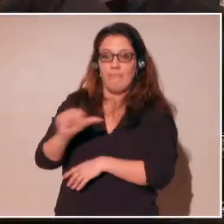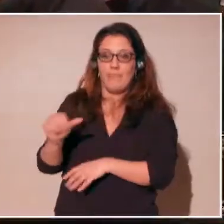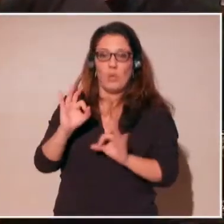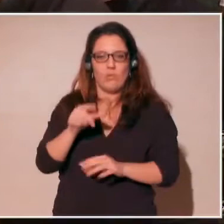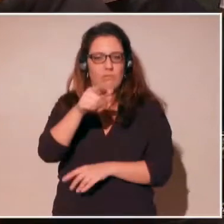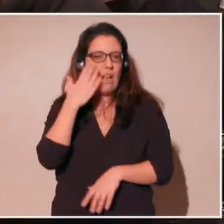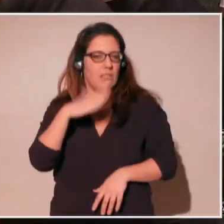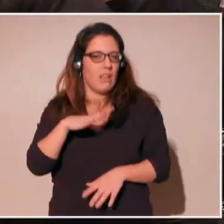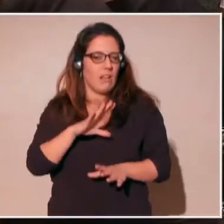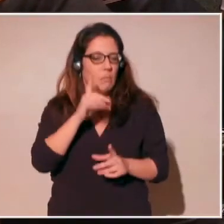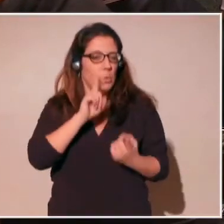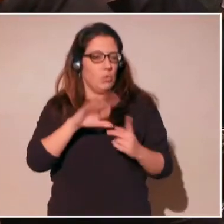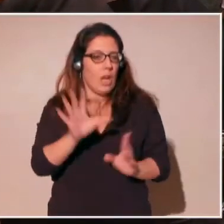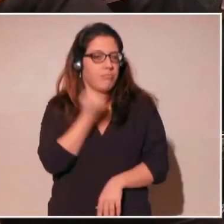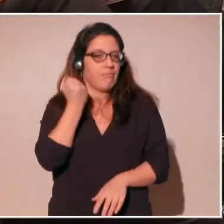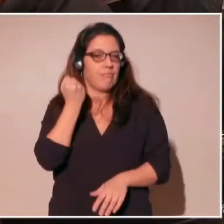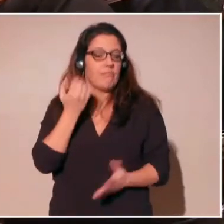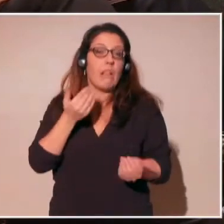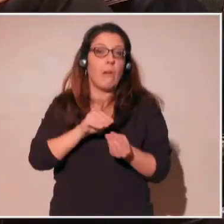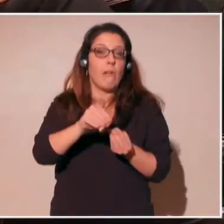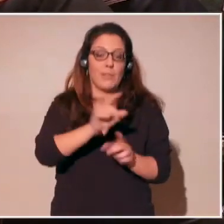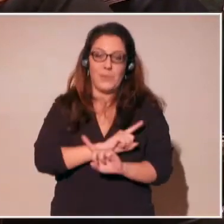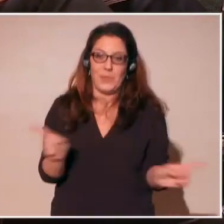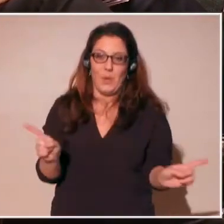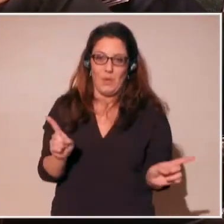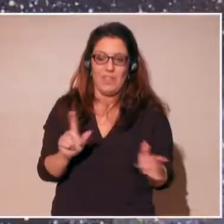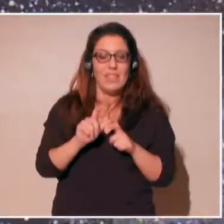before your disclosure of the French